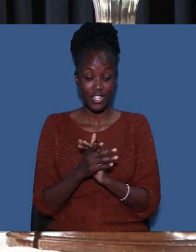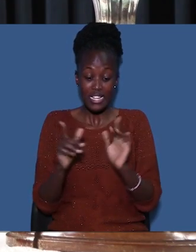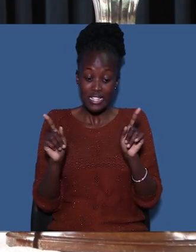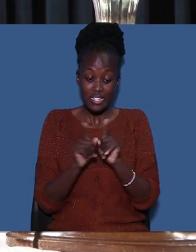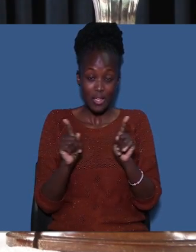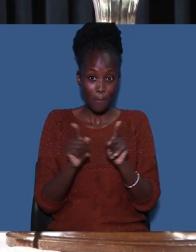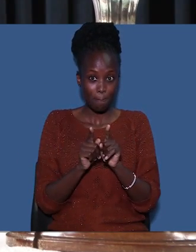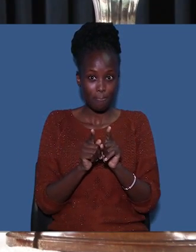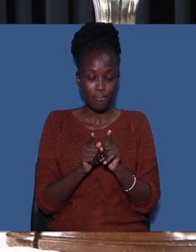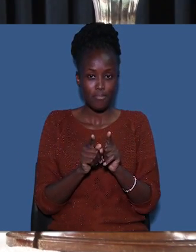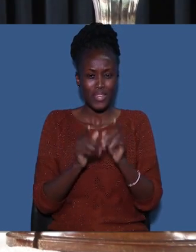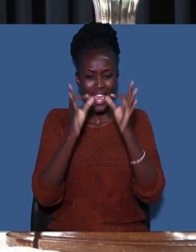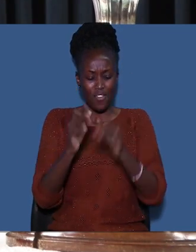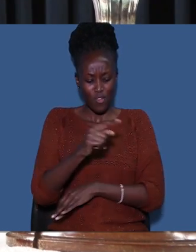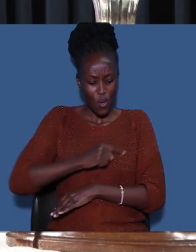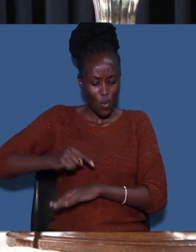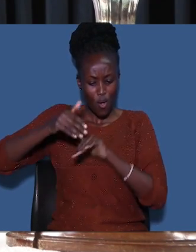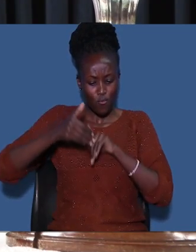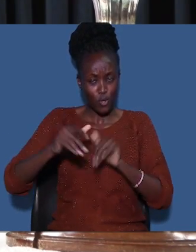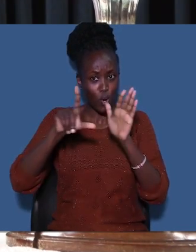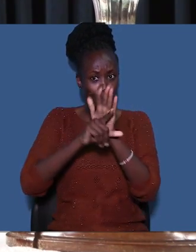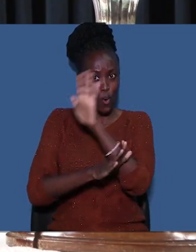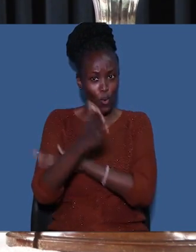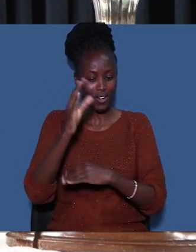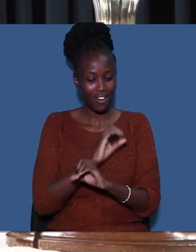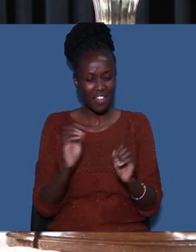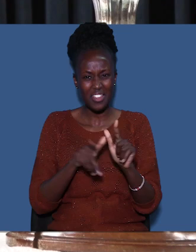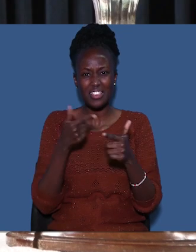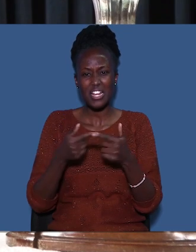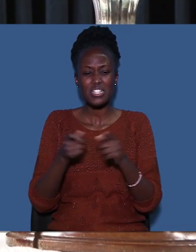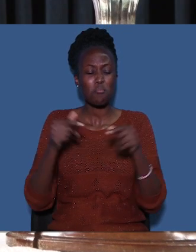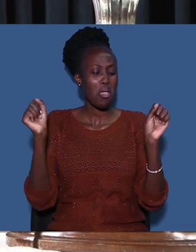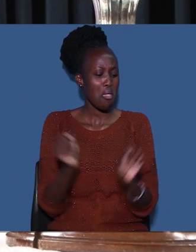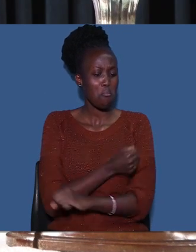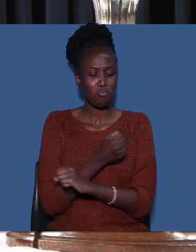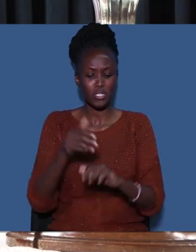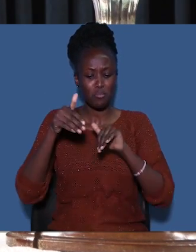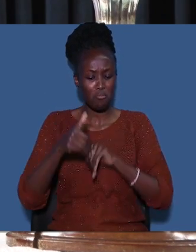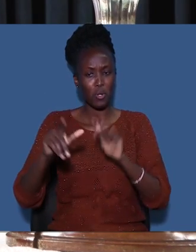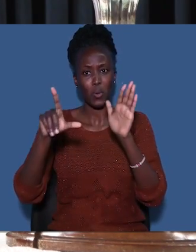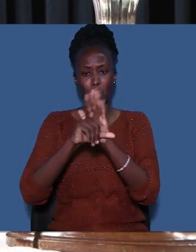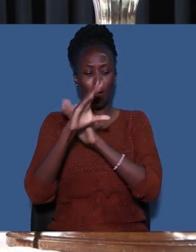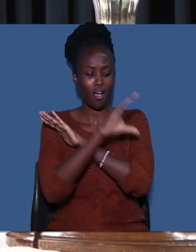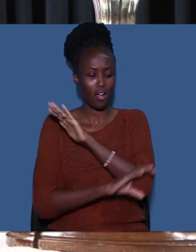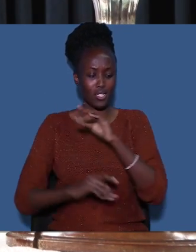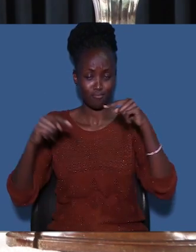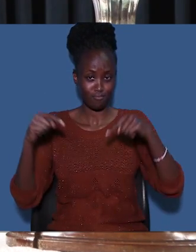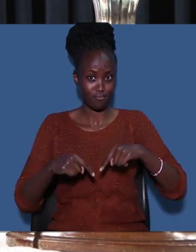are not able to uphold the law of God, we will not be able to uphold the laws of our land either,